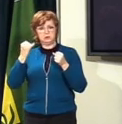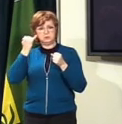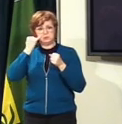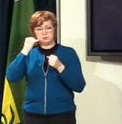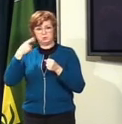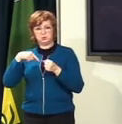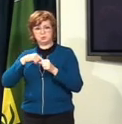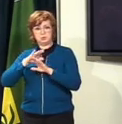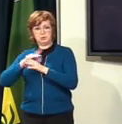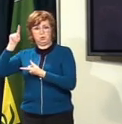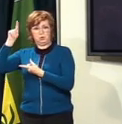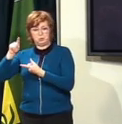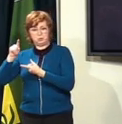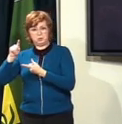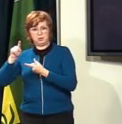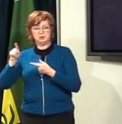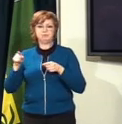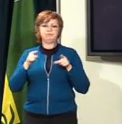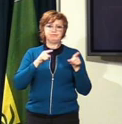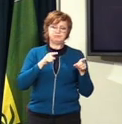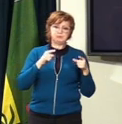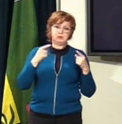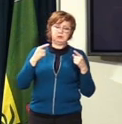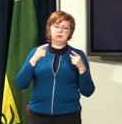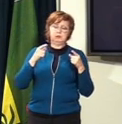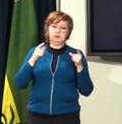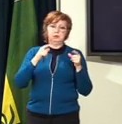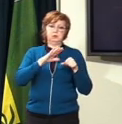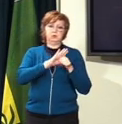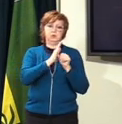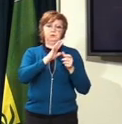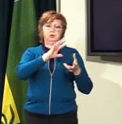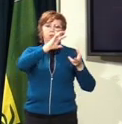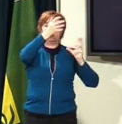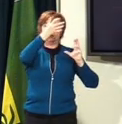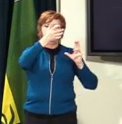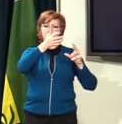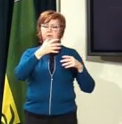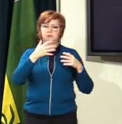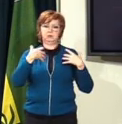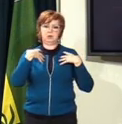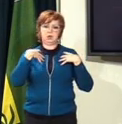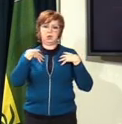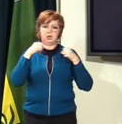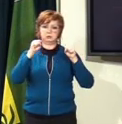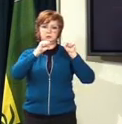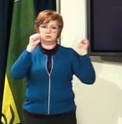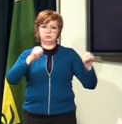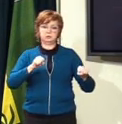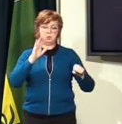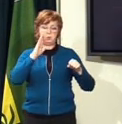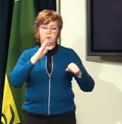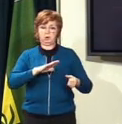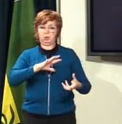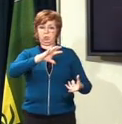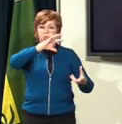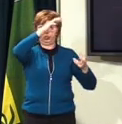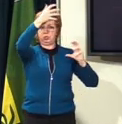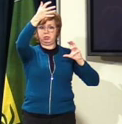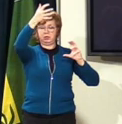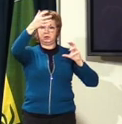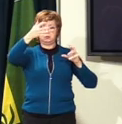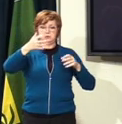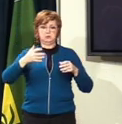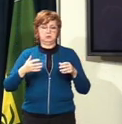acting right now on behalf of the health system, we have the potential to be overwhelmed. And this would significantly risk our ability